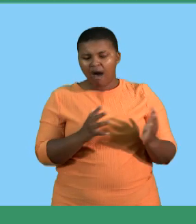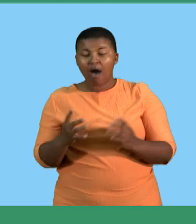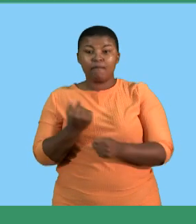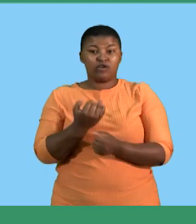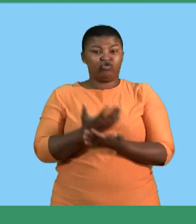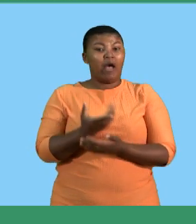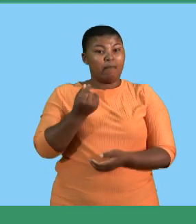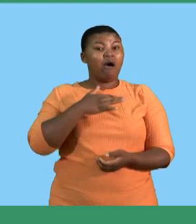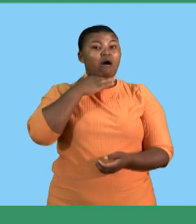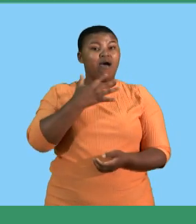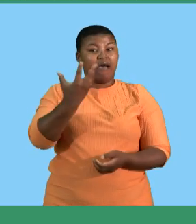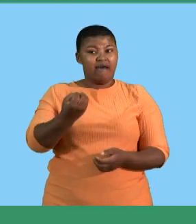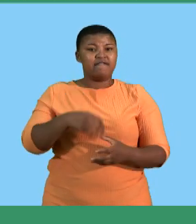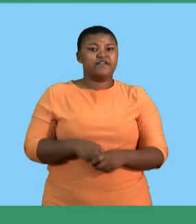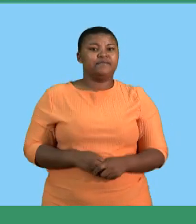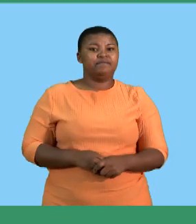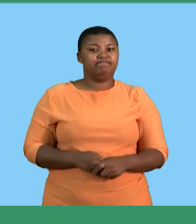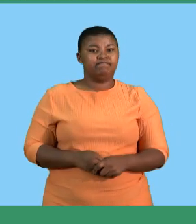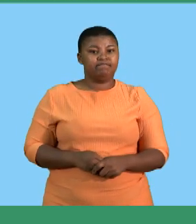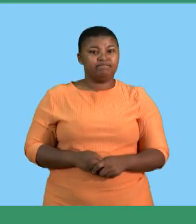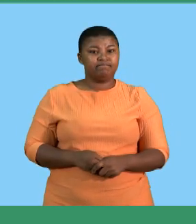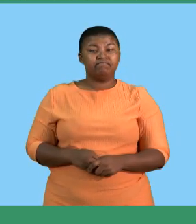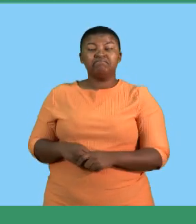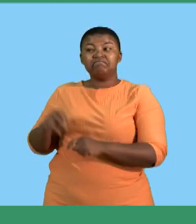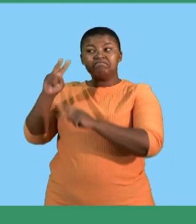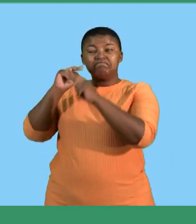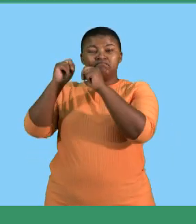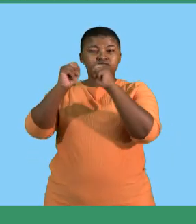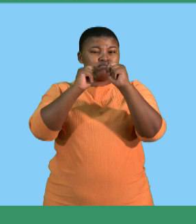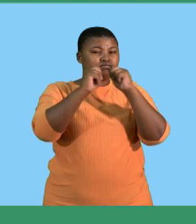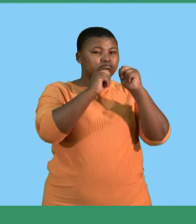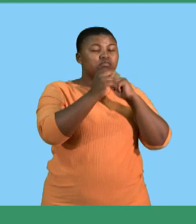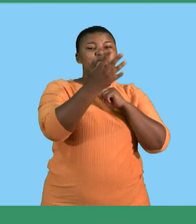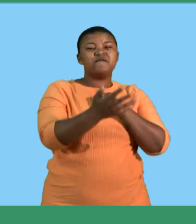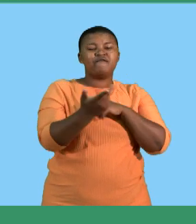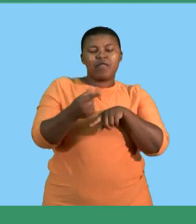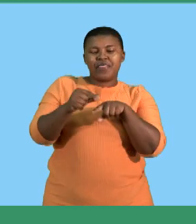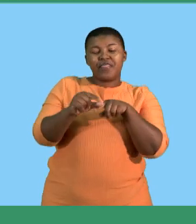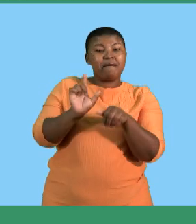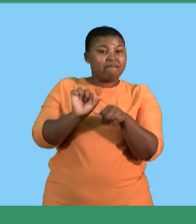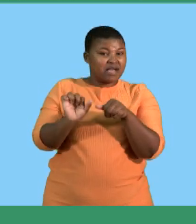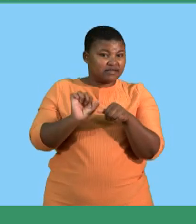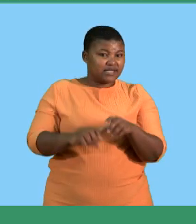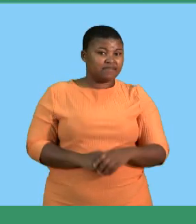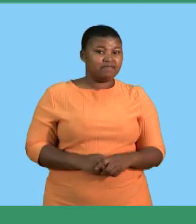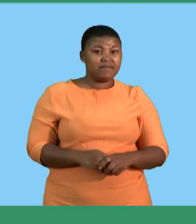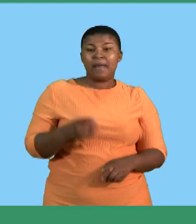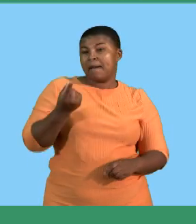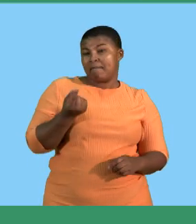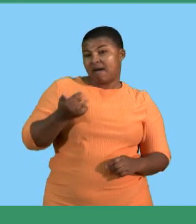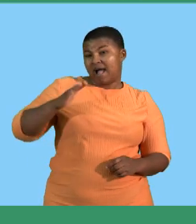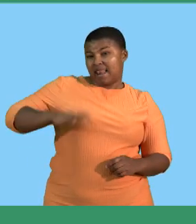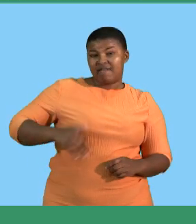money. They negotiated for a better interest rate. And if there is excess